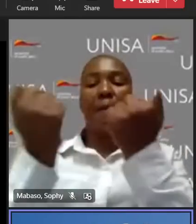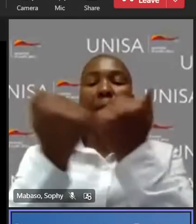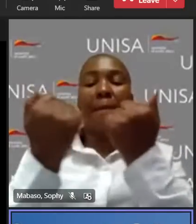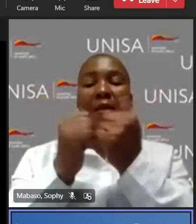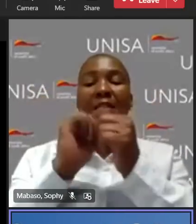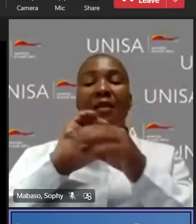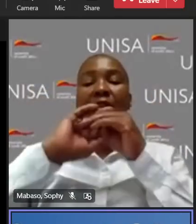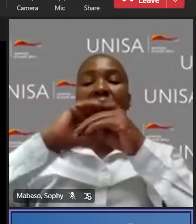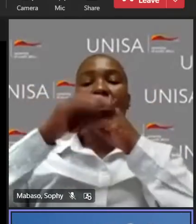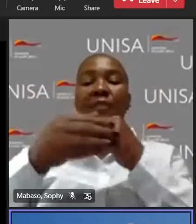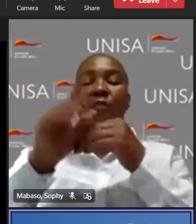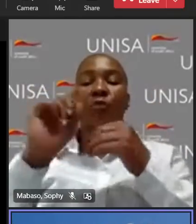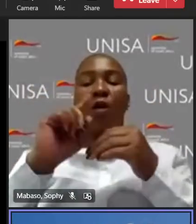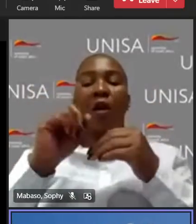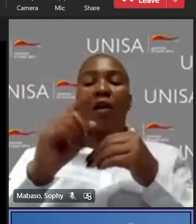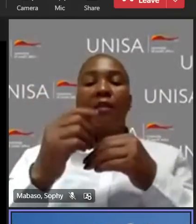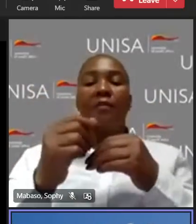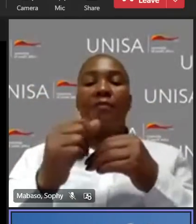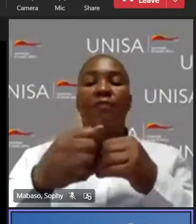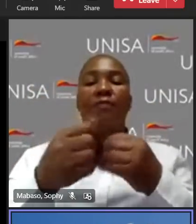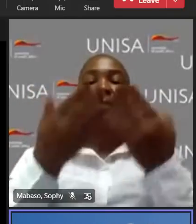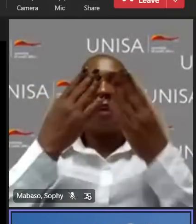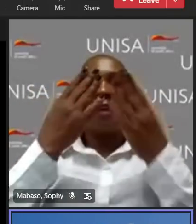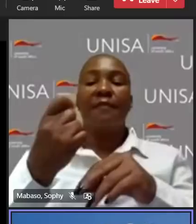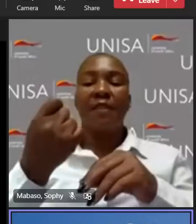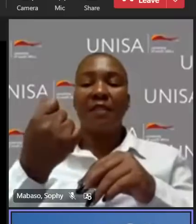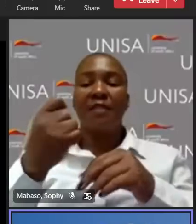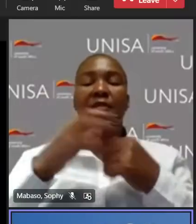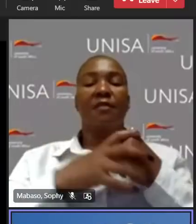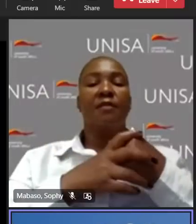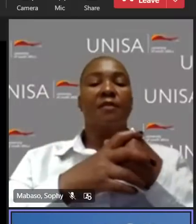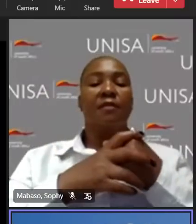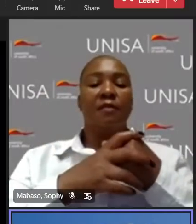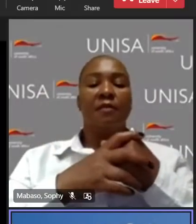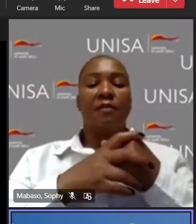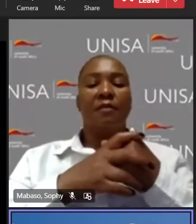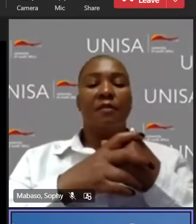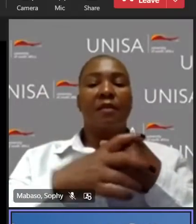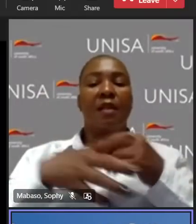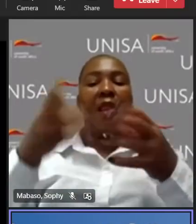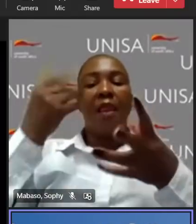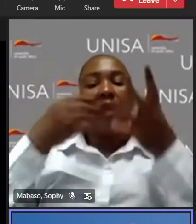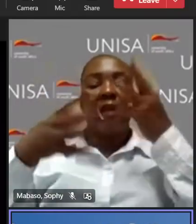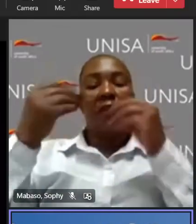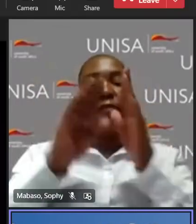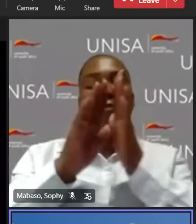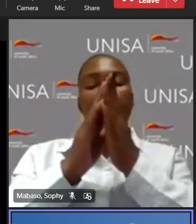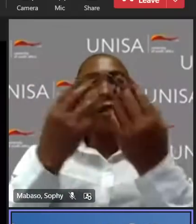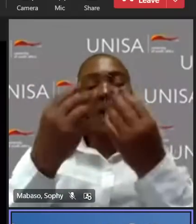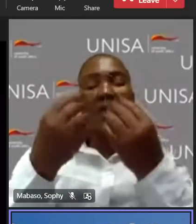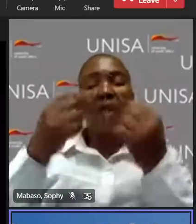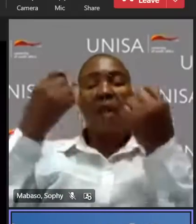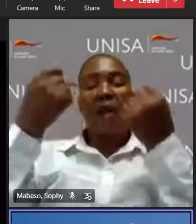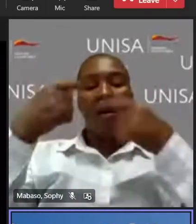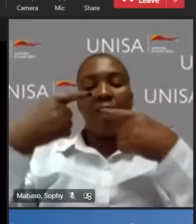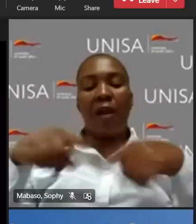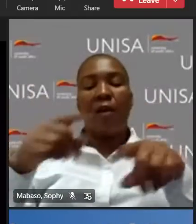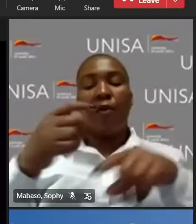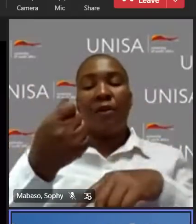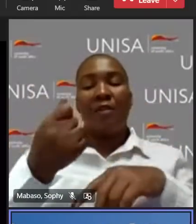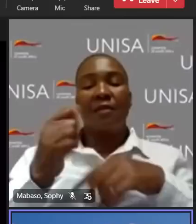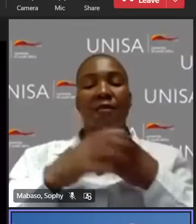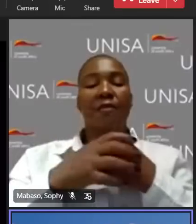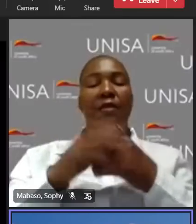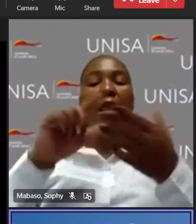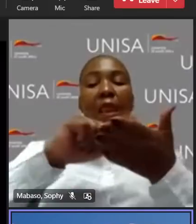the tuition fees. It also covers the learning material allowances or laptop.